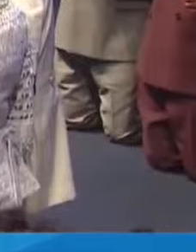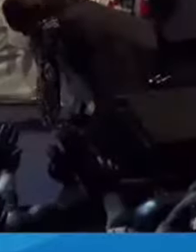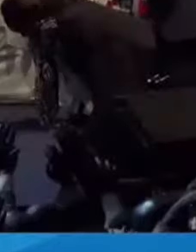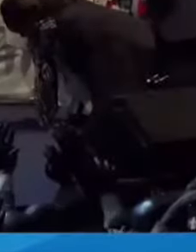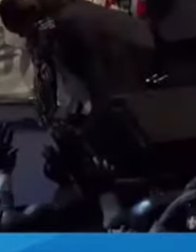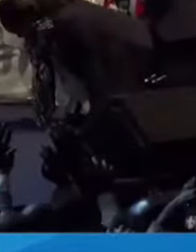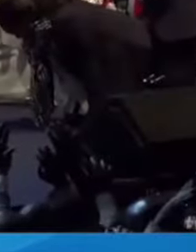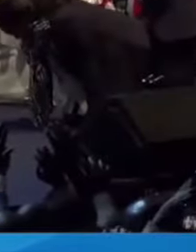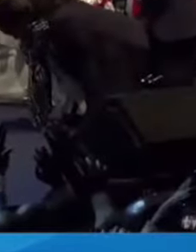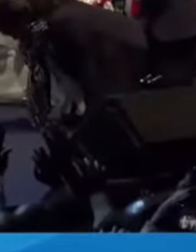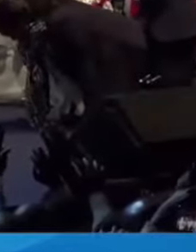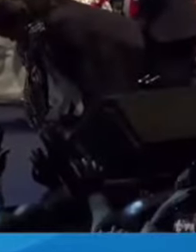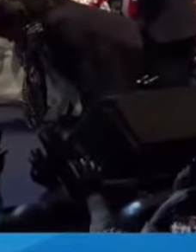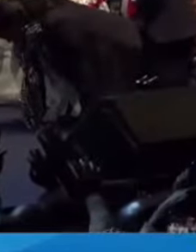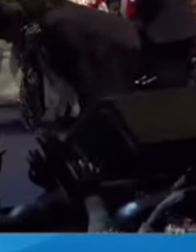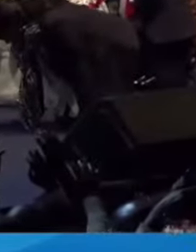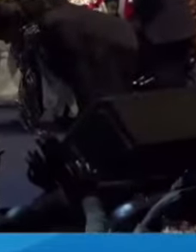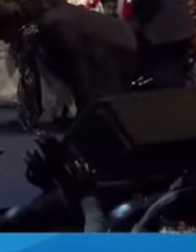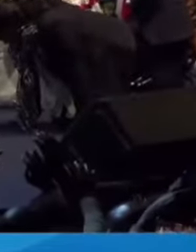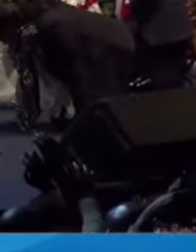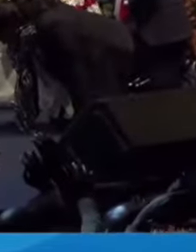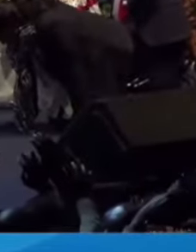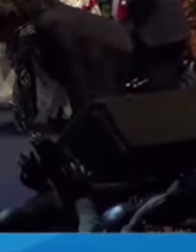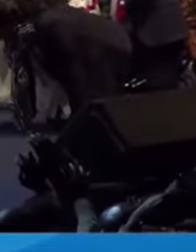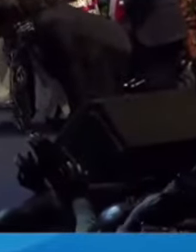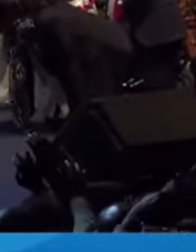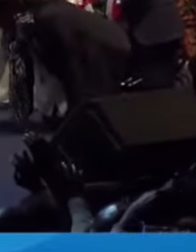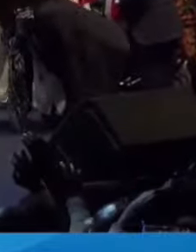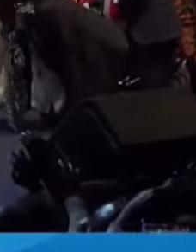is and Jacob